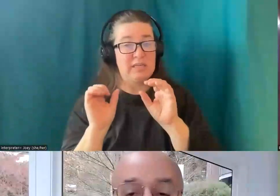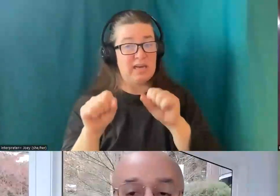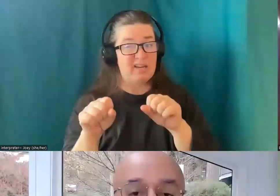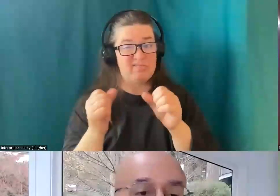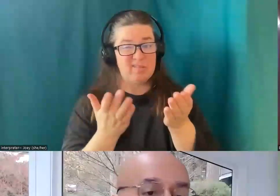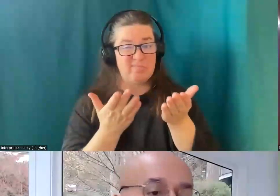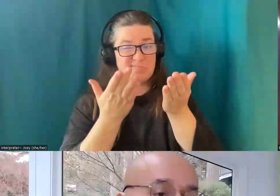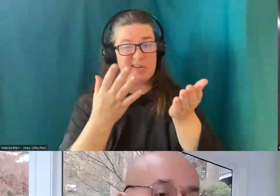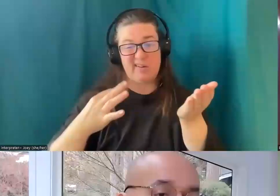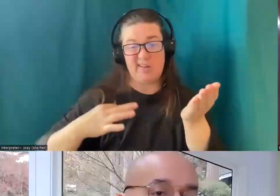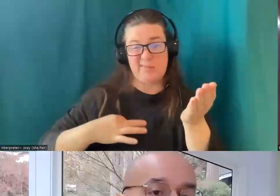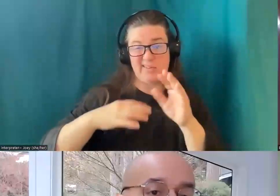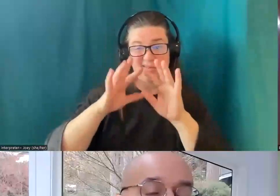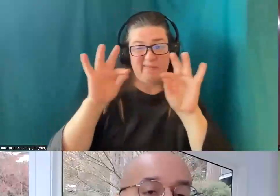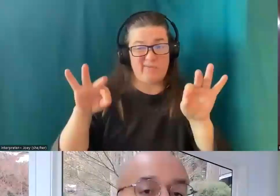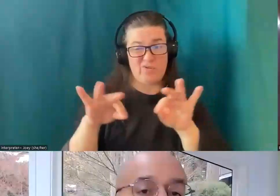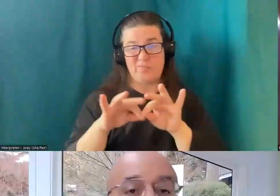language other than English?